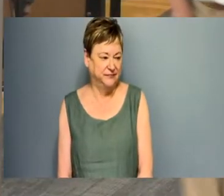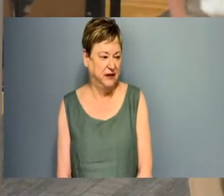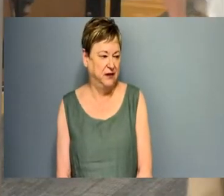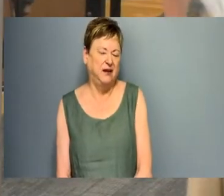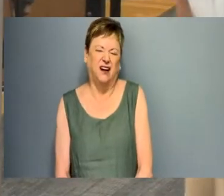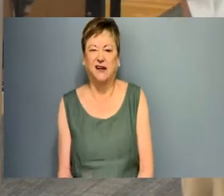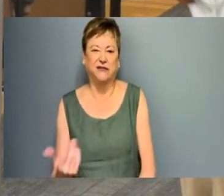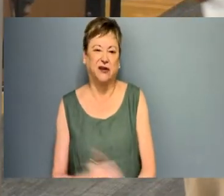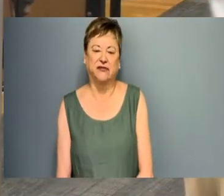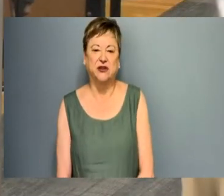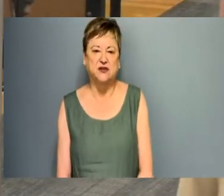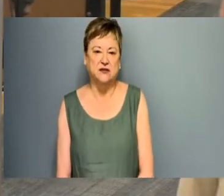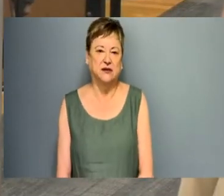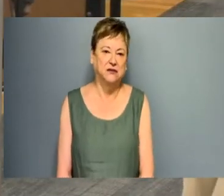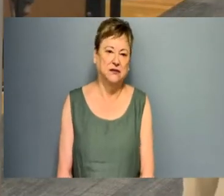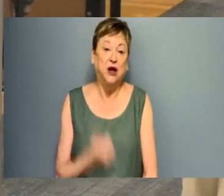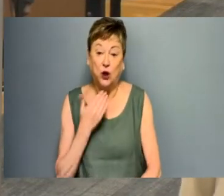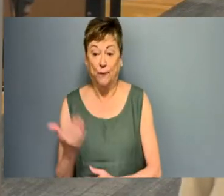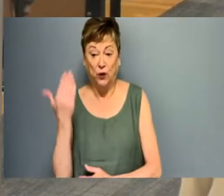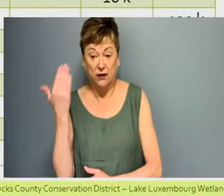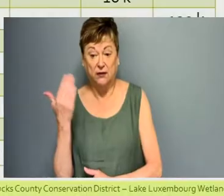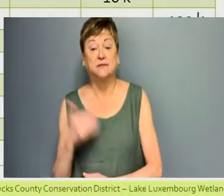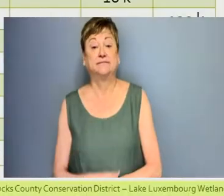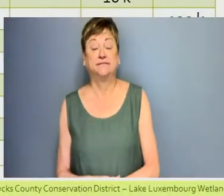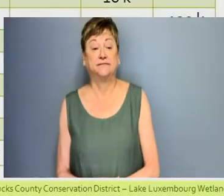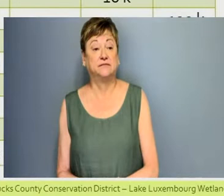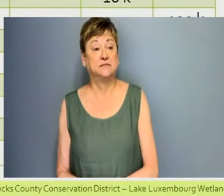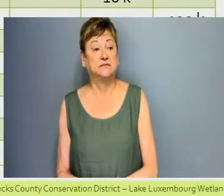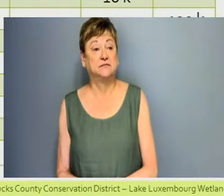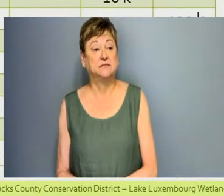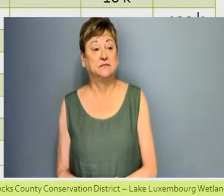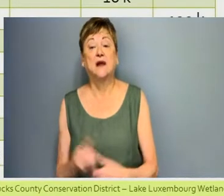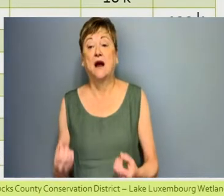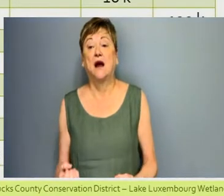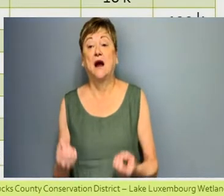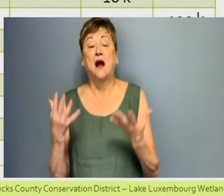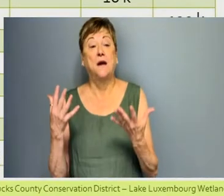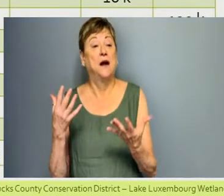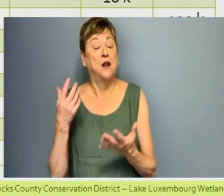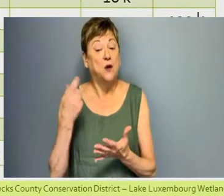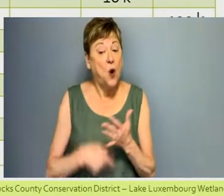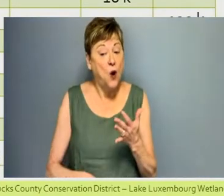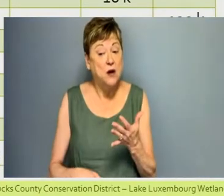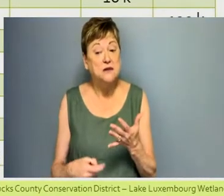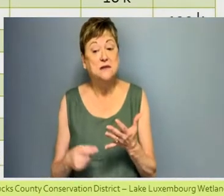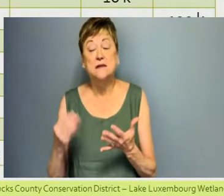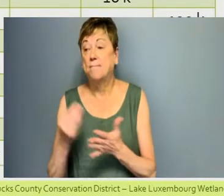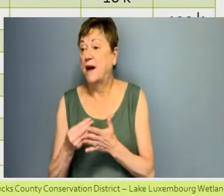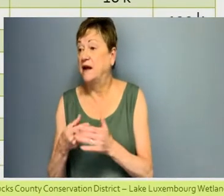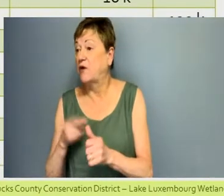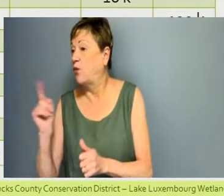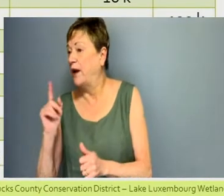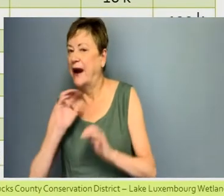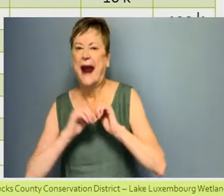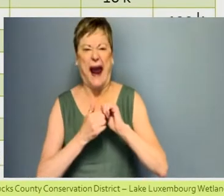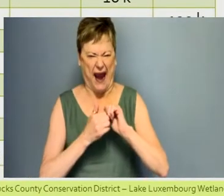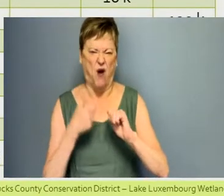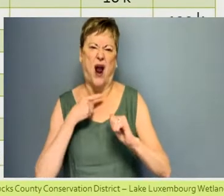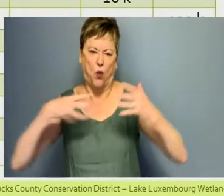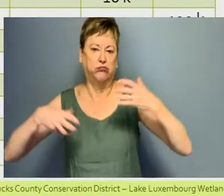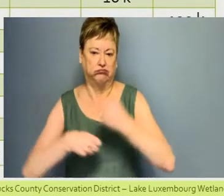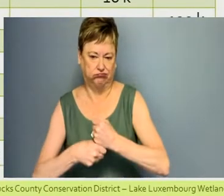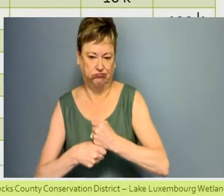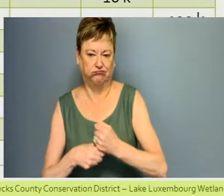So good morning. So how much does it cost? Where's the money coming from? And how are we going to get it done? That's what I want to recap